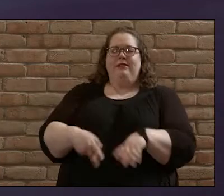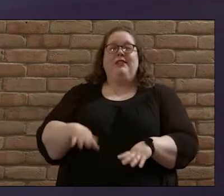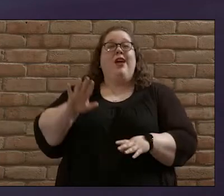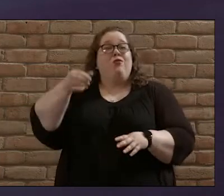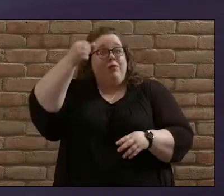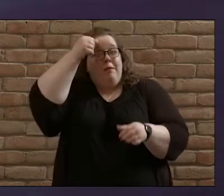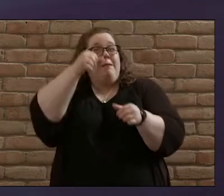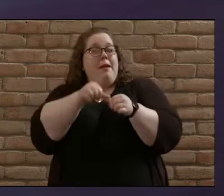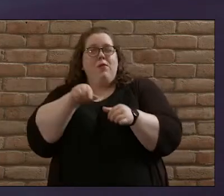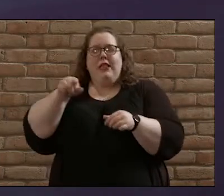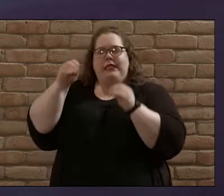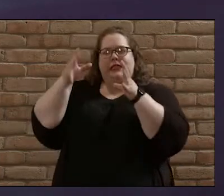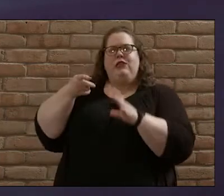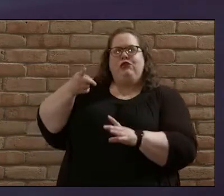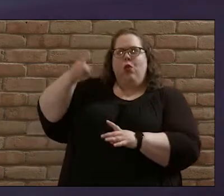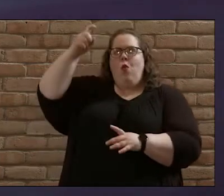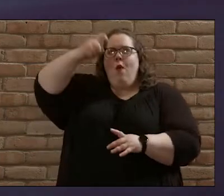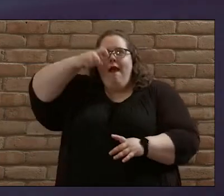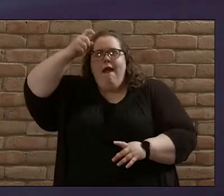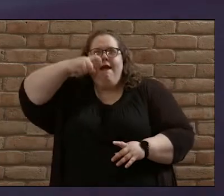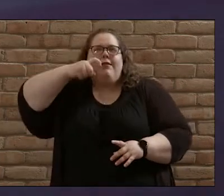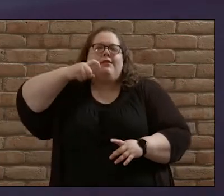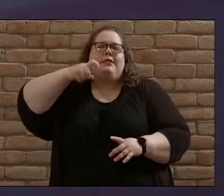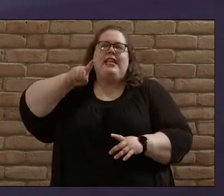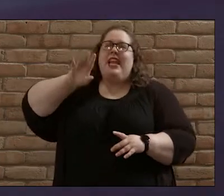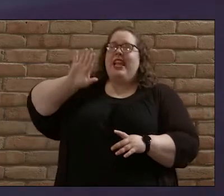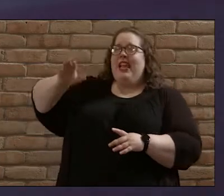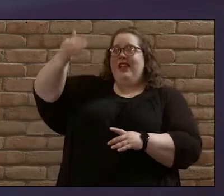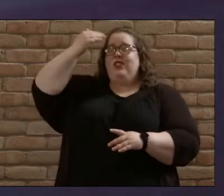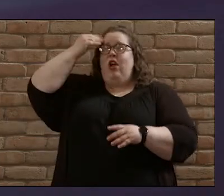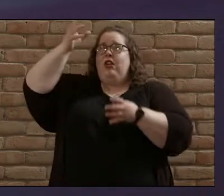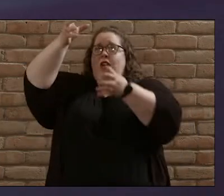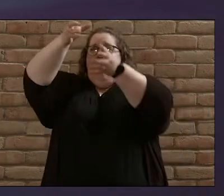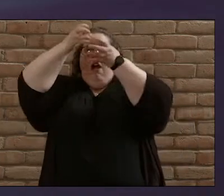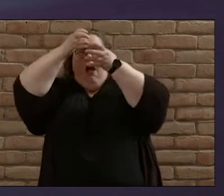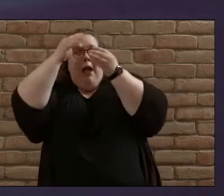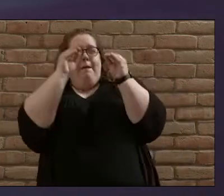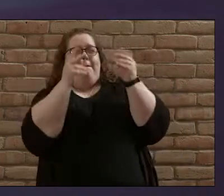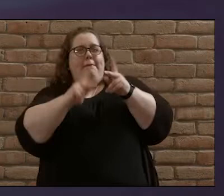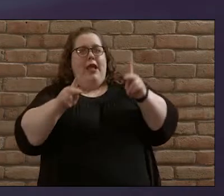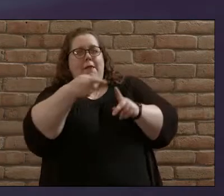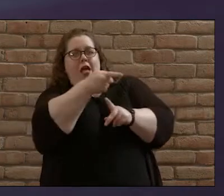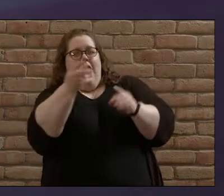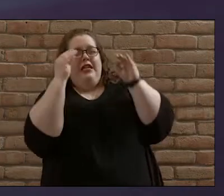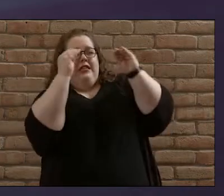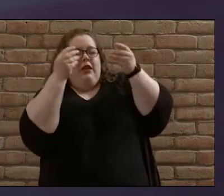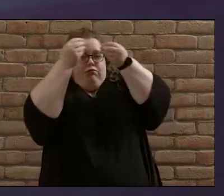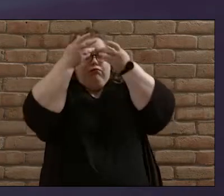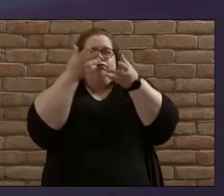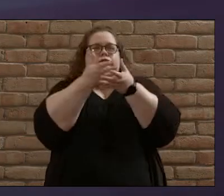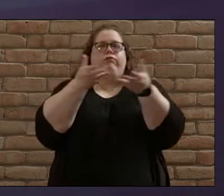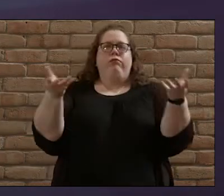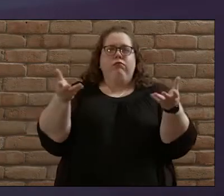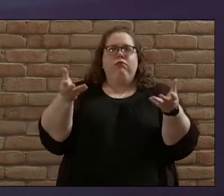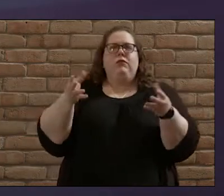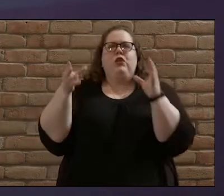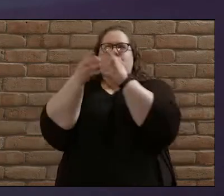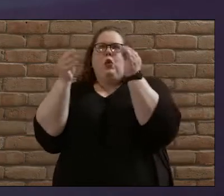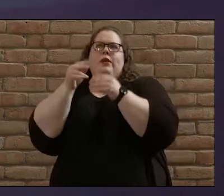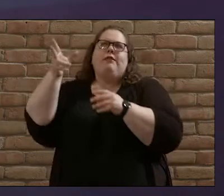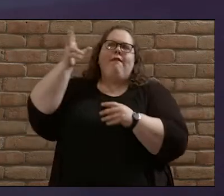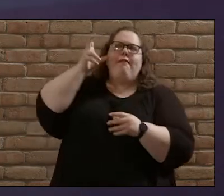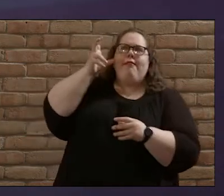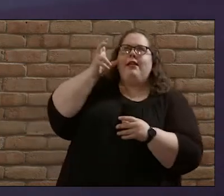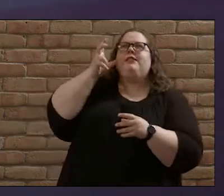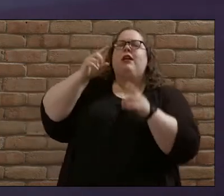The teacher was considered wise, and he taught the people everything he knew. He listened carefully to many proverbs, studying and classifying